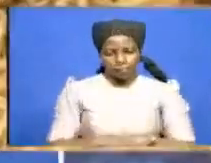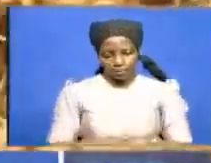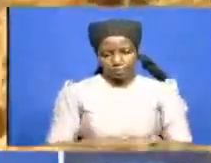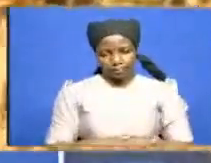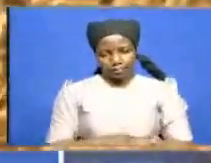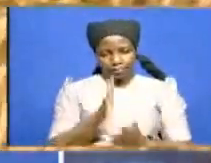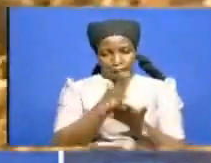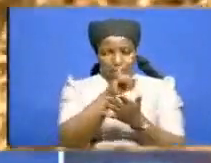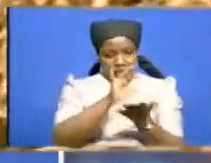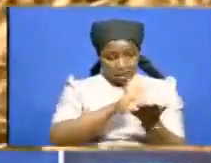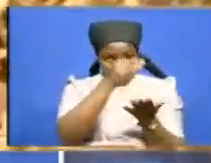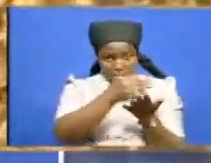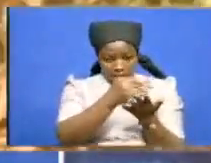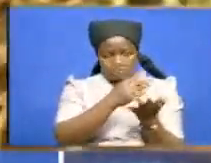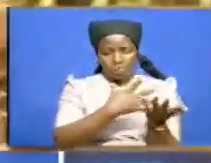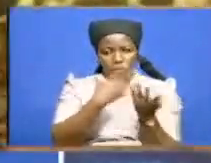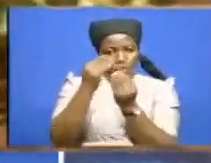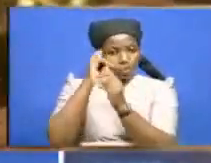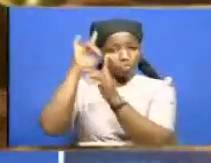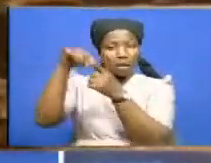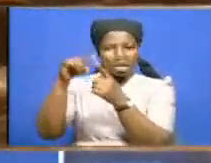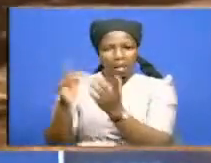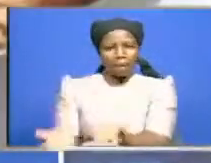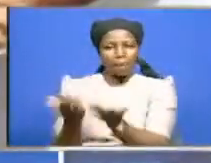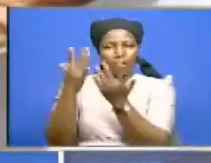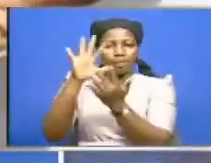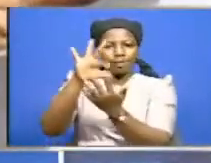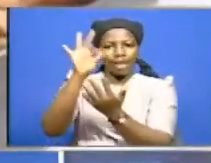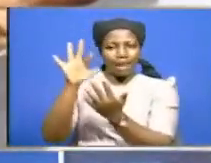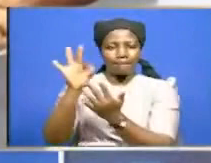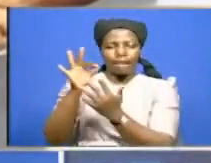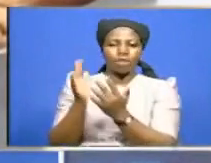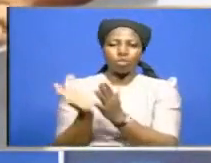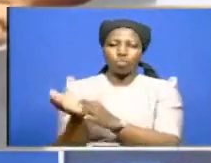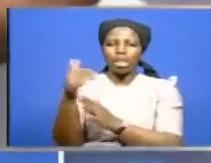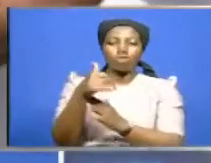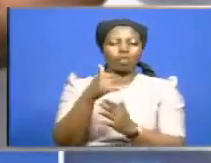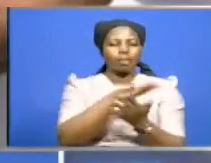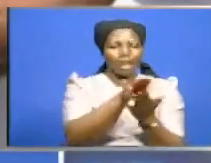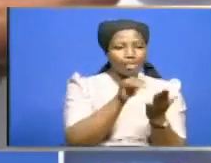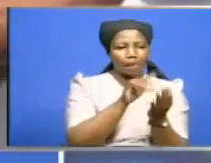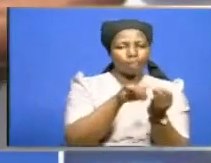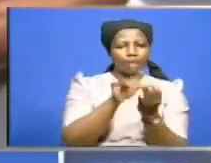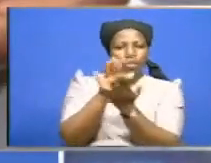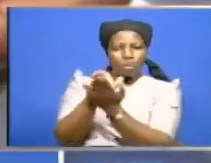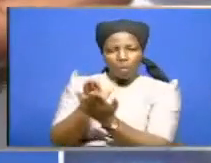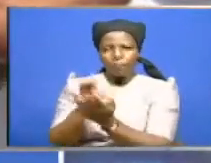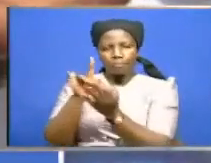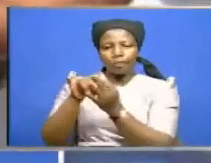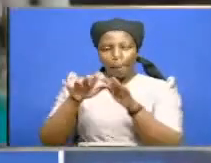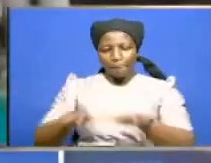of the grant will also go towards improving selected collection centres, warehouses,